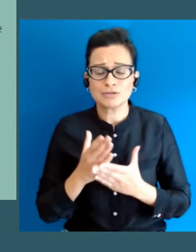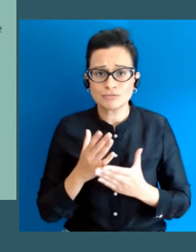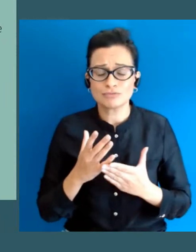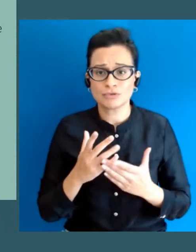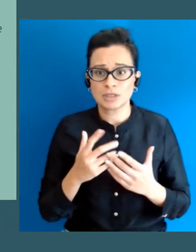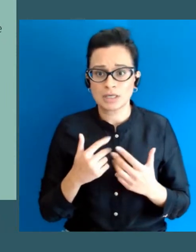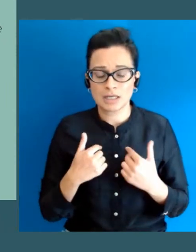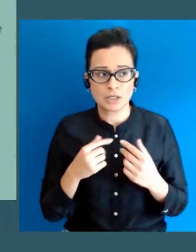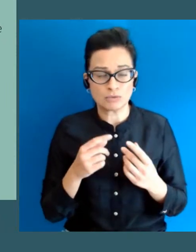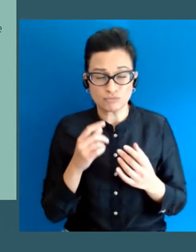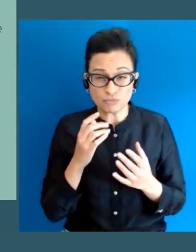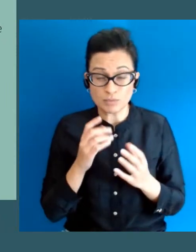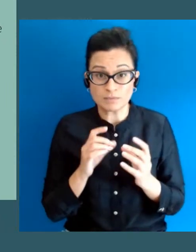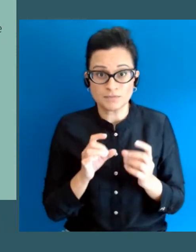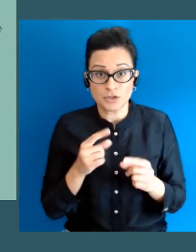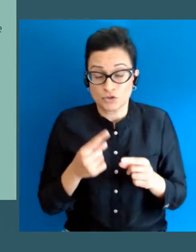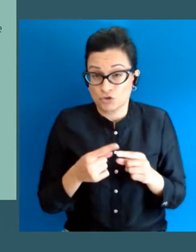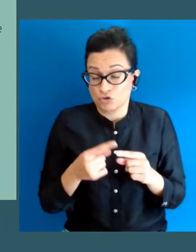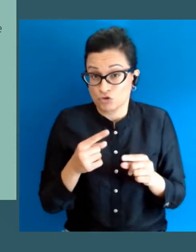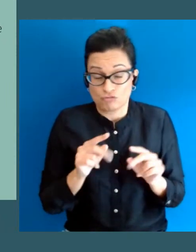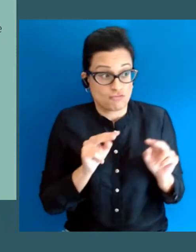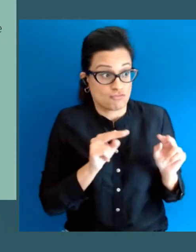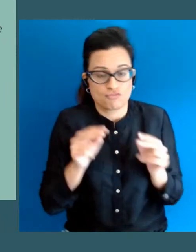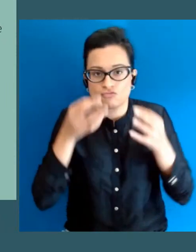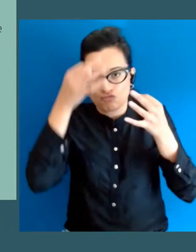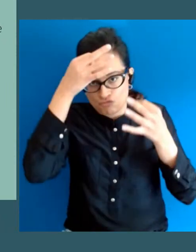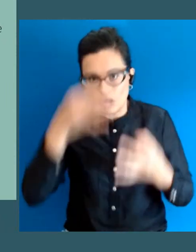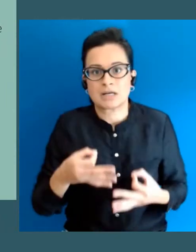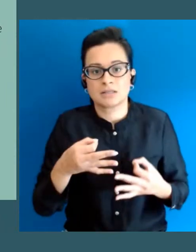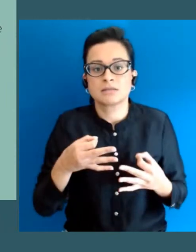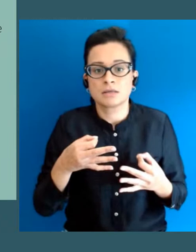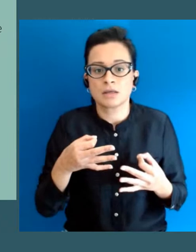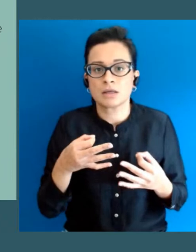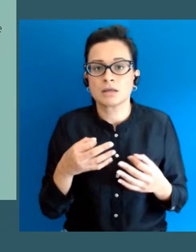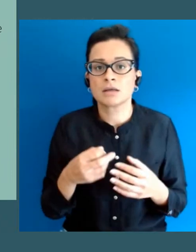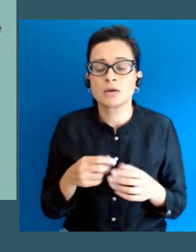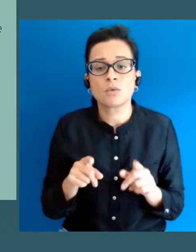And obviously, this is just works on a feedback loop.